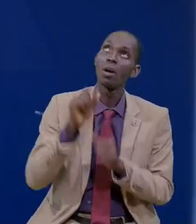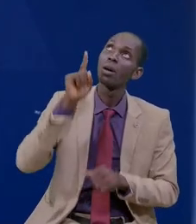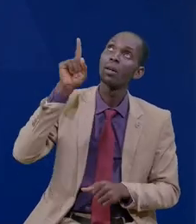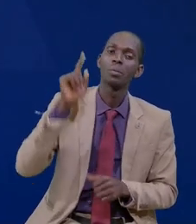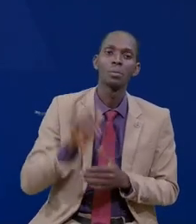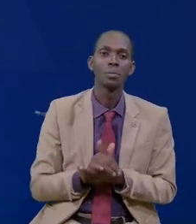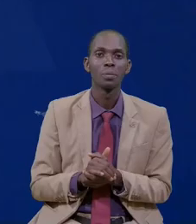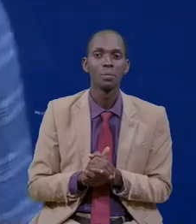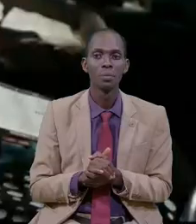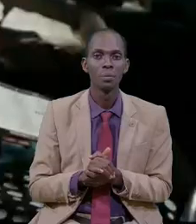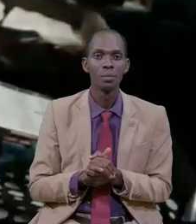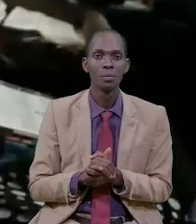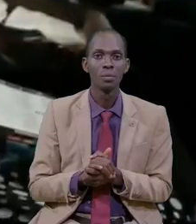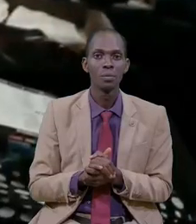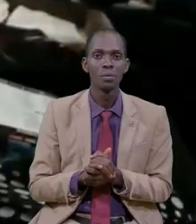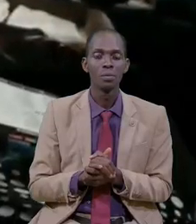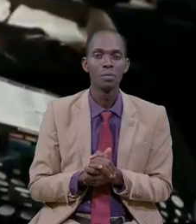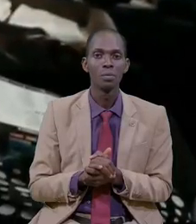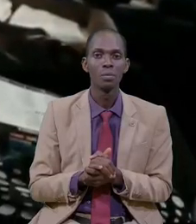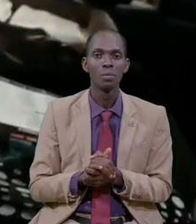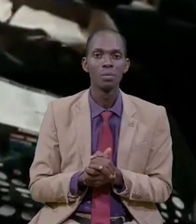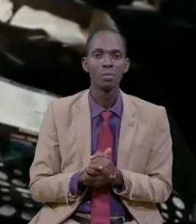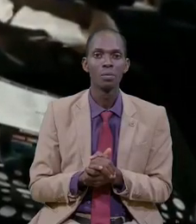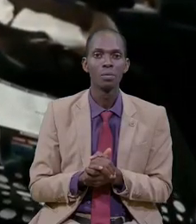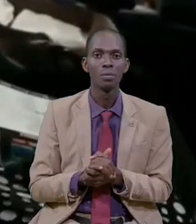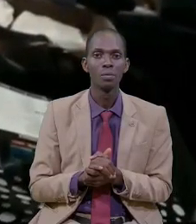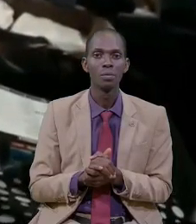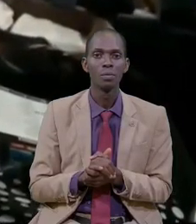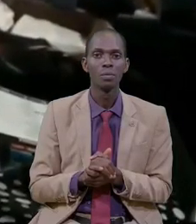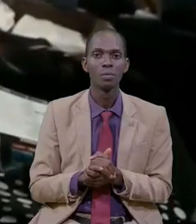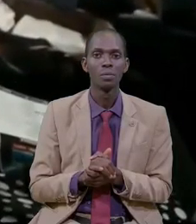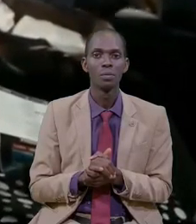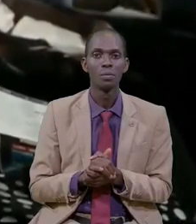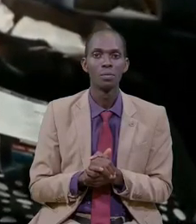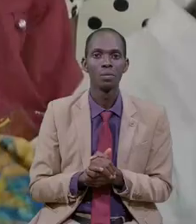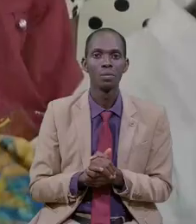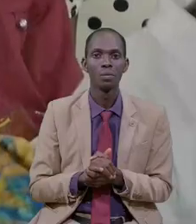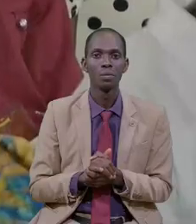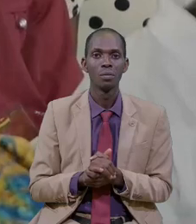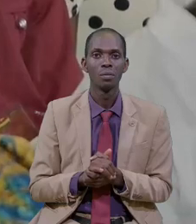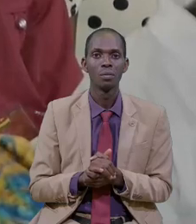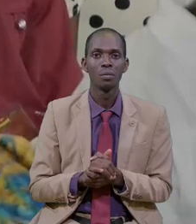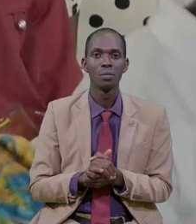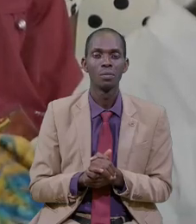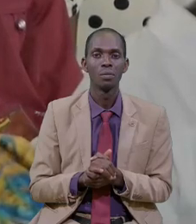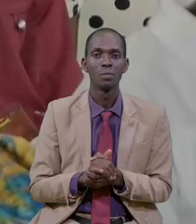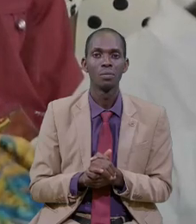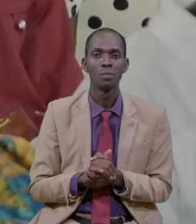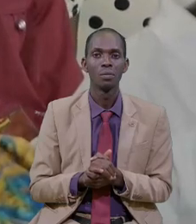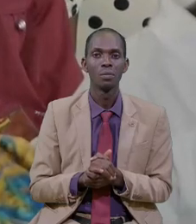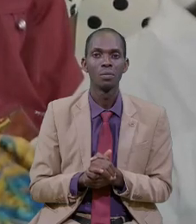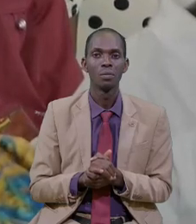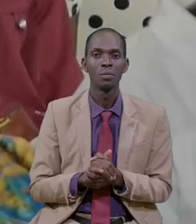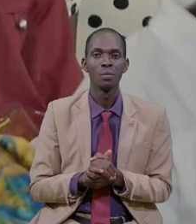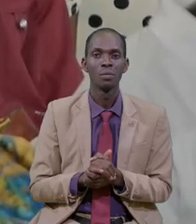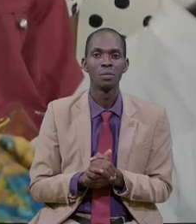lui en lui faisant du bien. Vous savez, la guérison fait part de son bien. Ce n'est pas votre bonté, votre détermination, vos sacrifices,